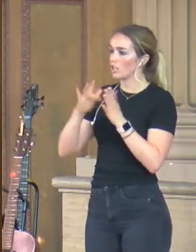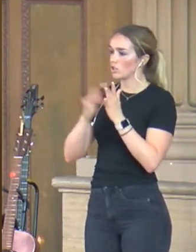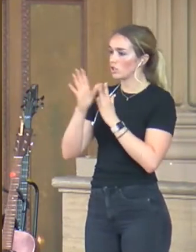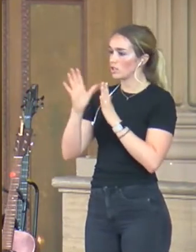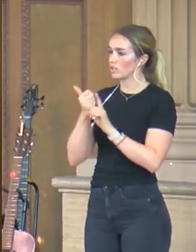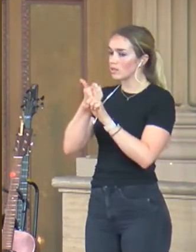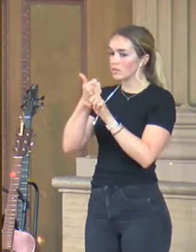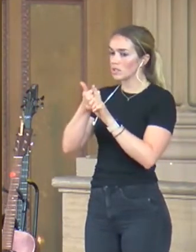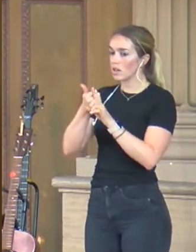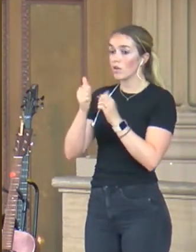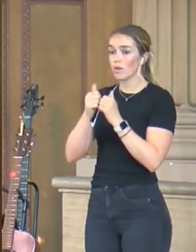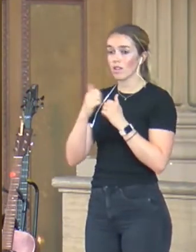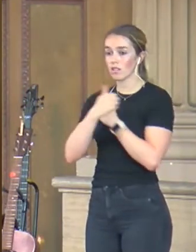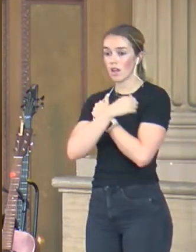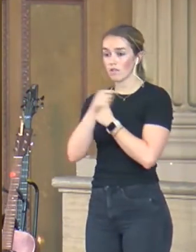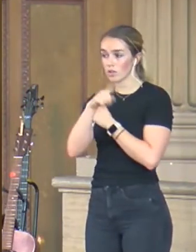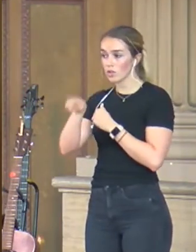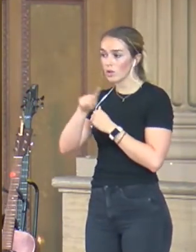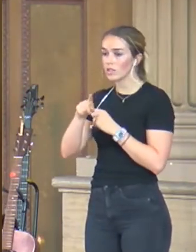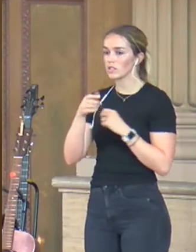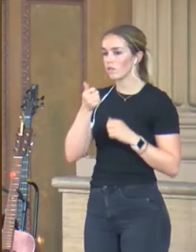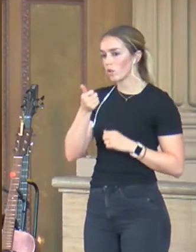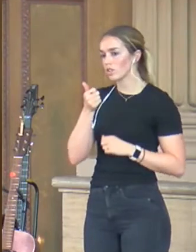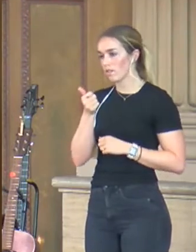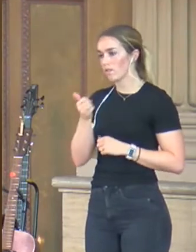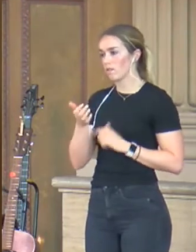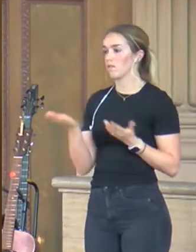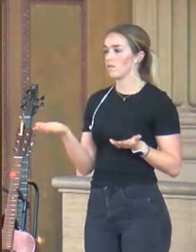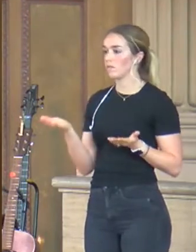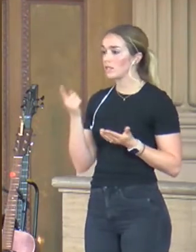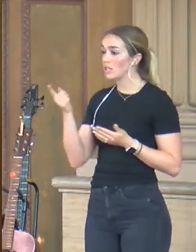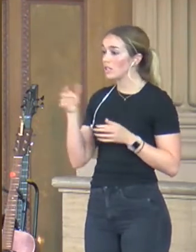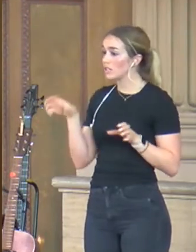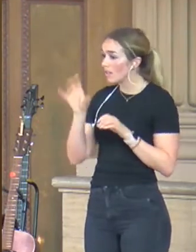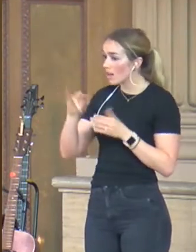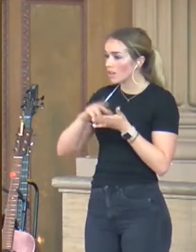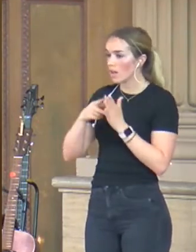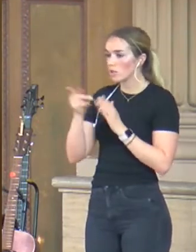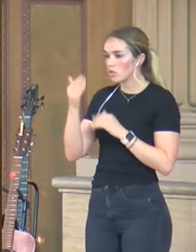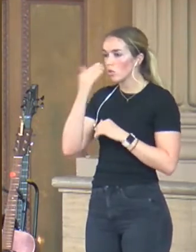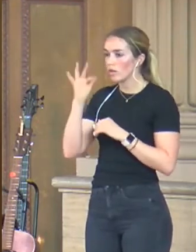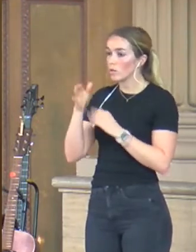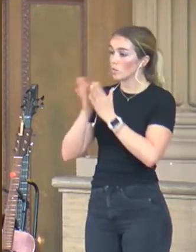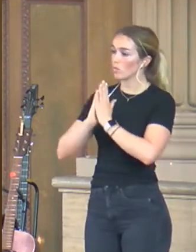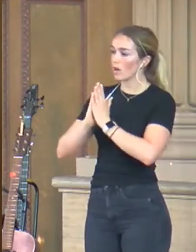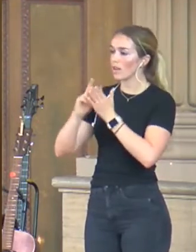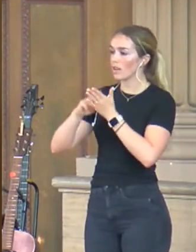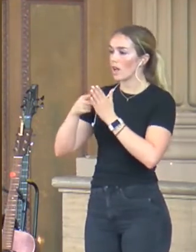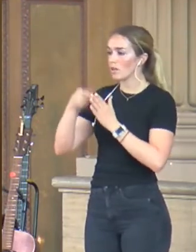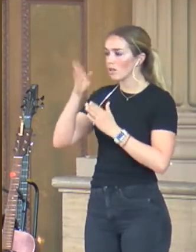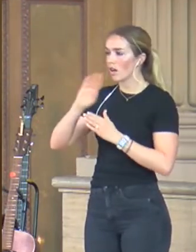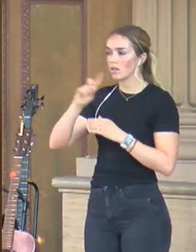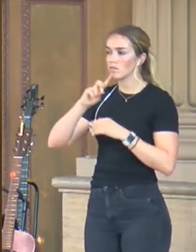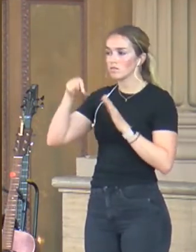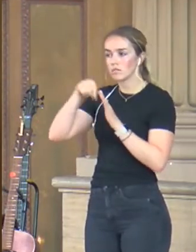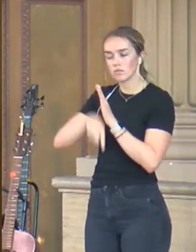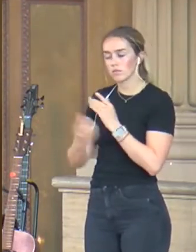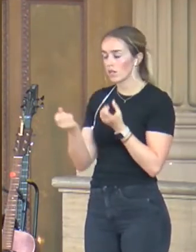And out of love for you he did that for you and because he did that you can know when you pray that he totally understands.